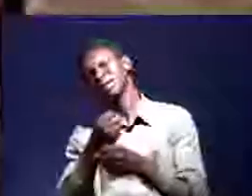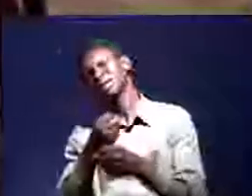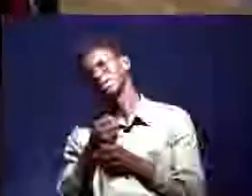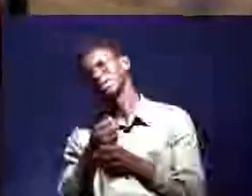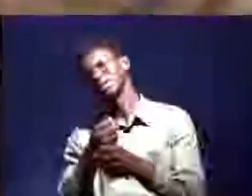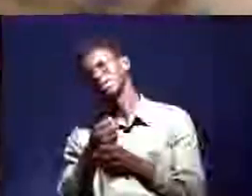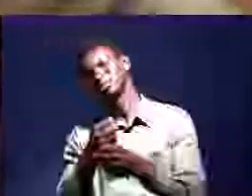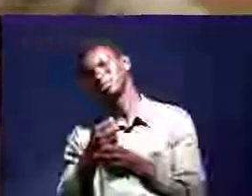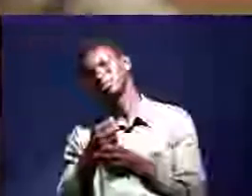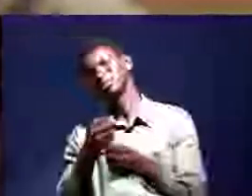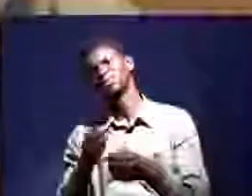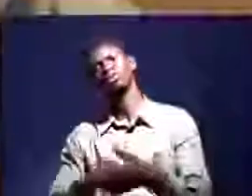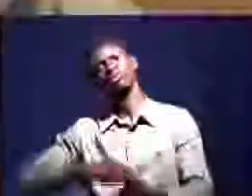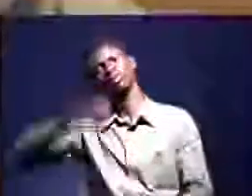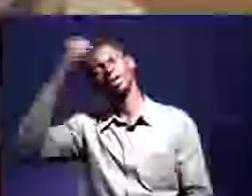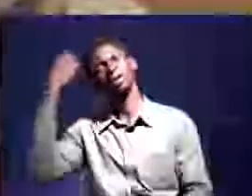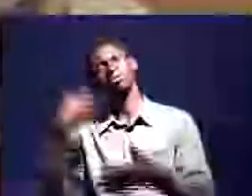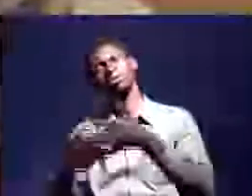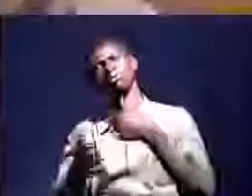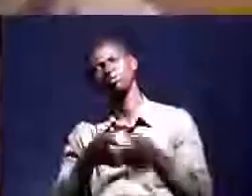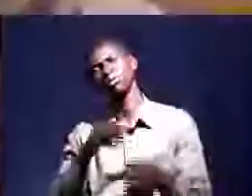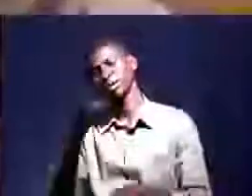And he said it was very easy.